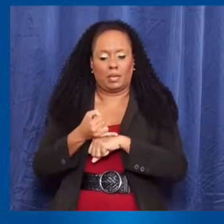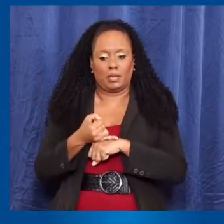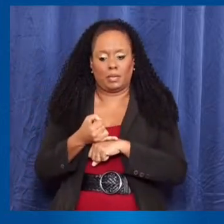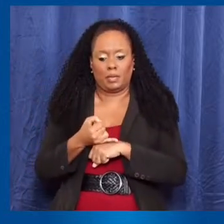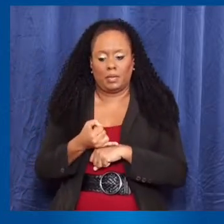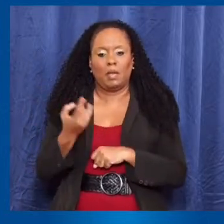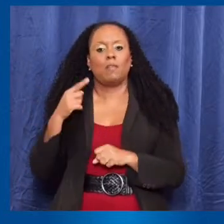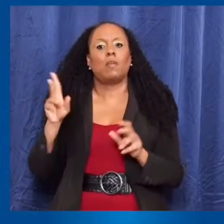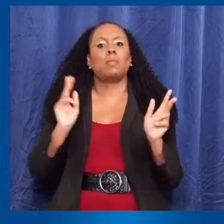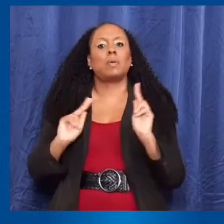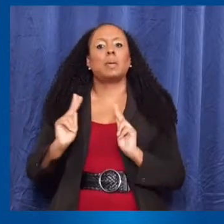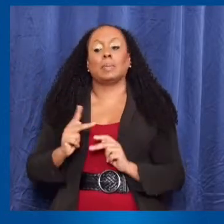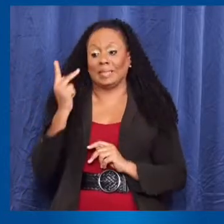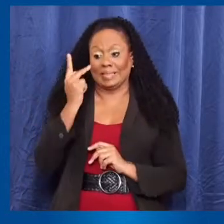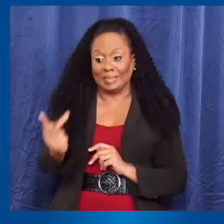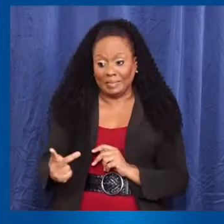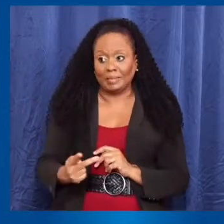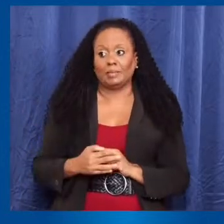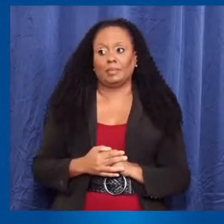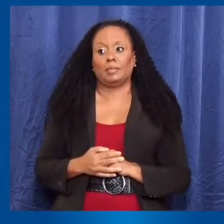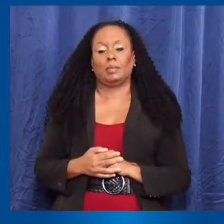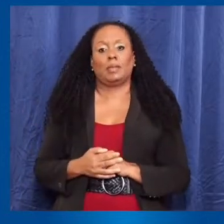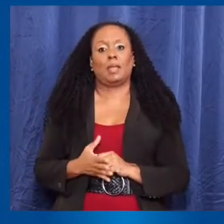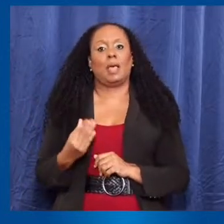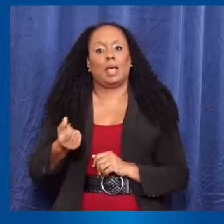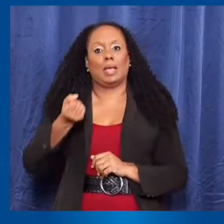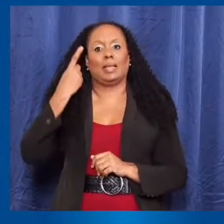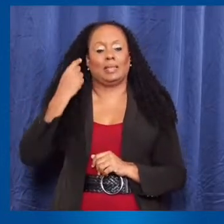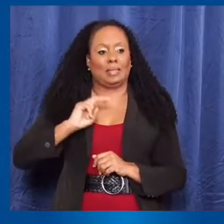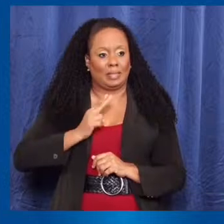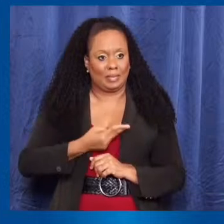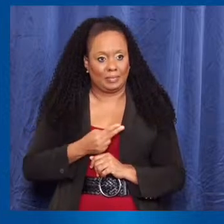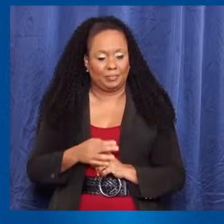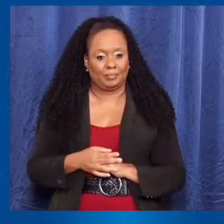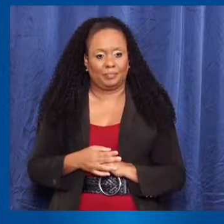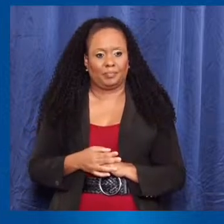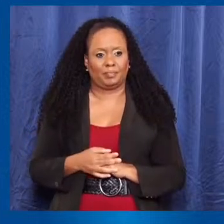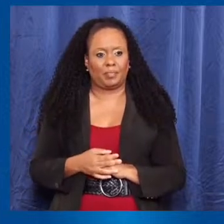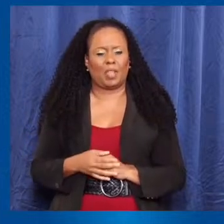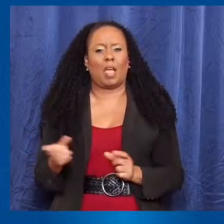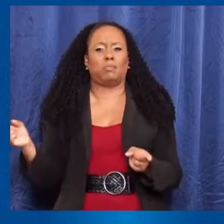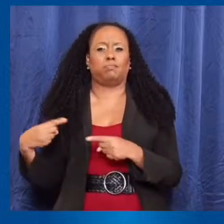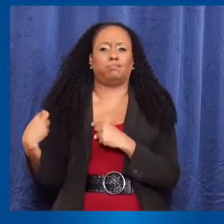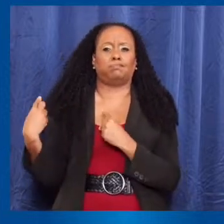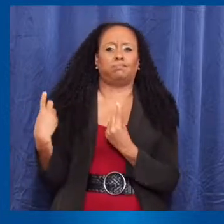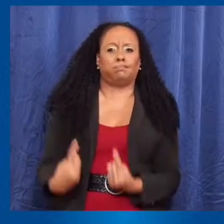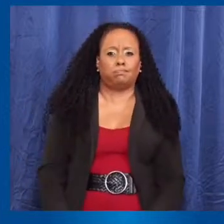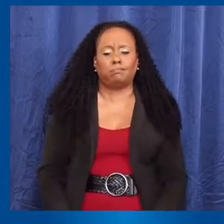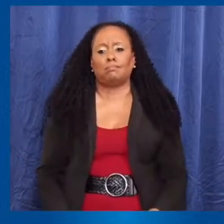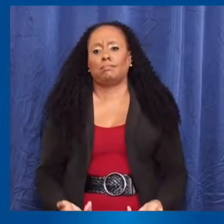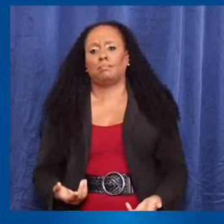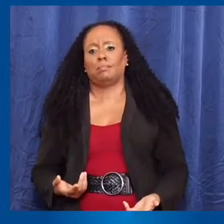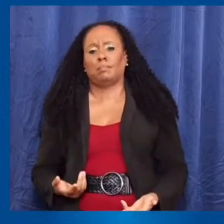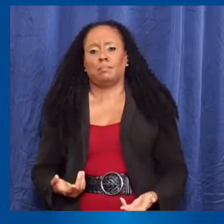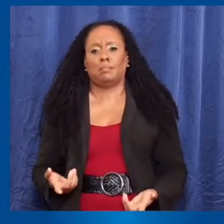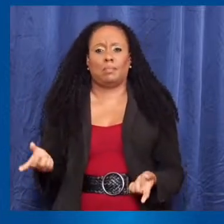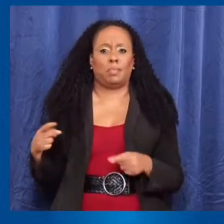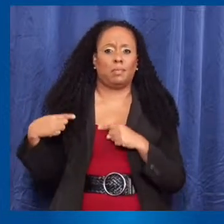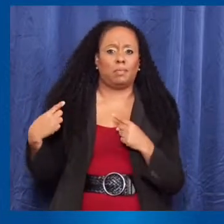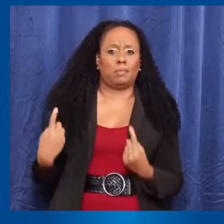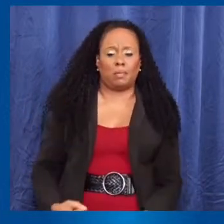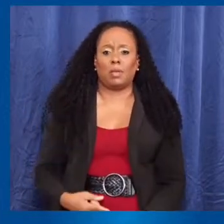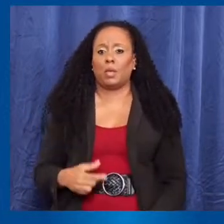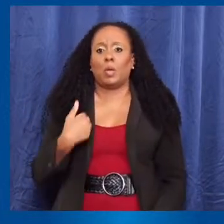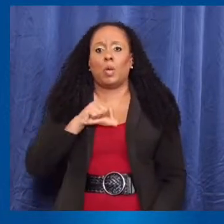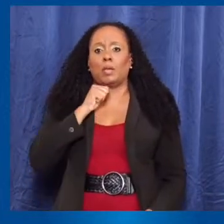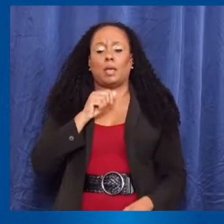seen, to be heard, and to be felt. Because for too long, we have been peripheral to the